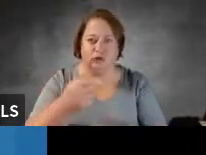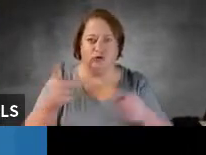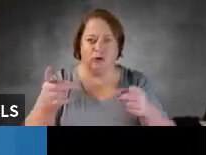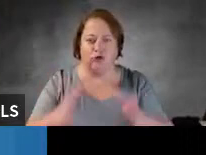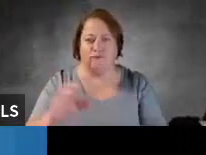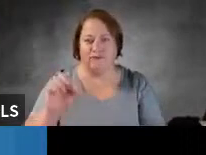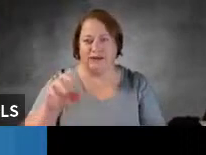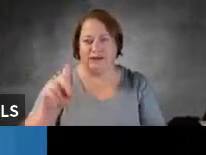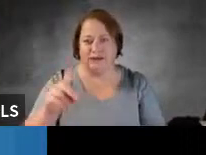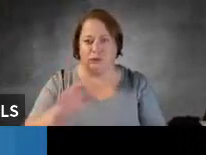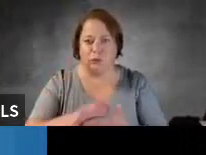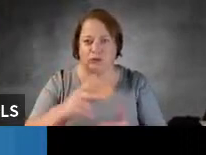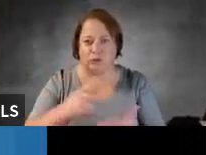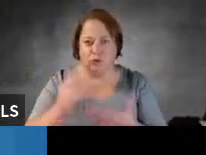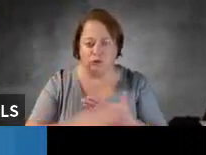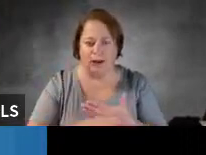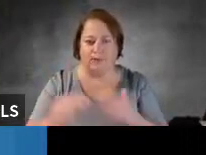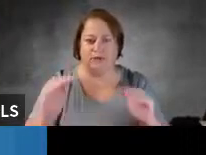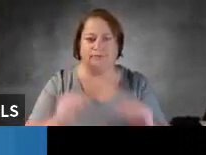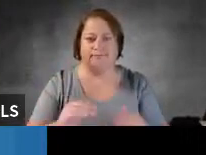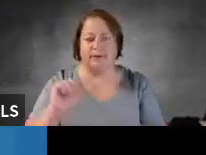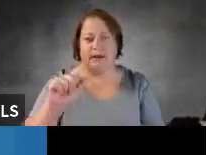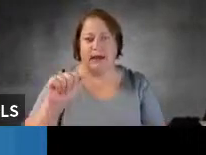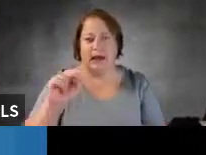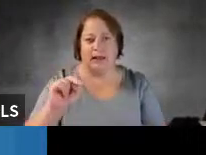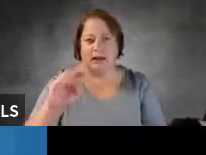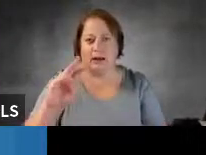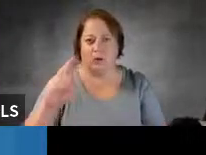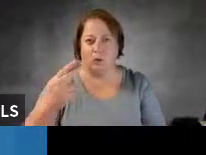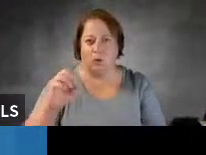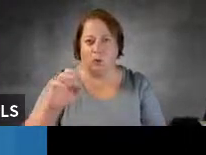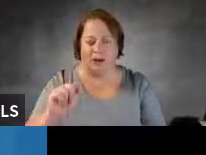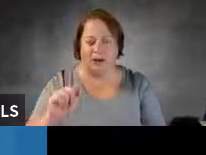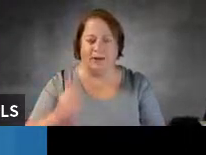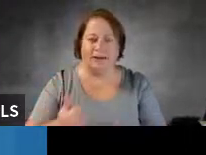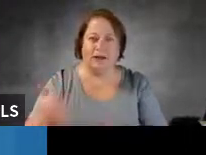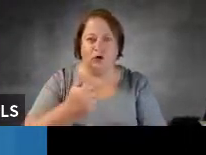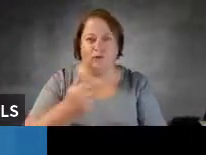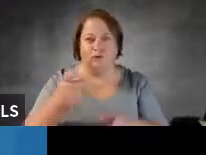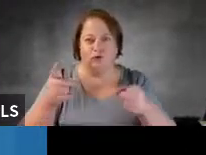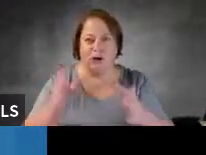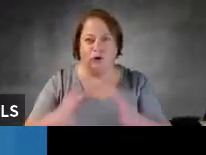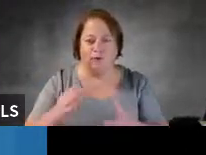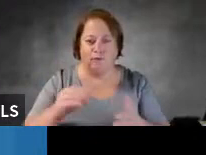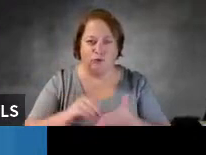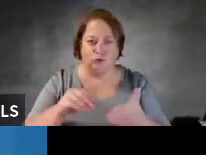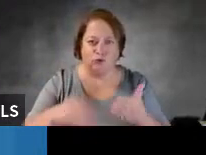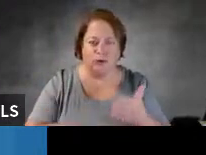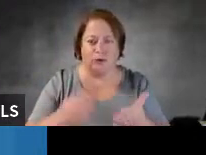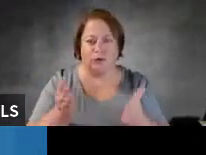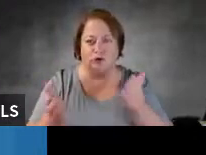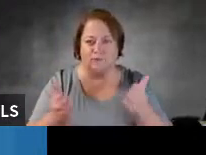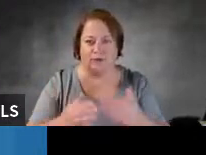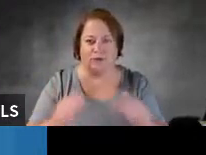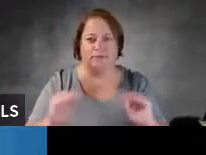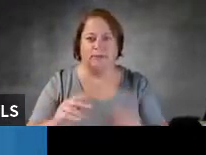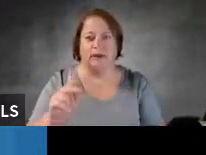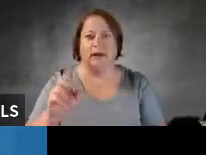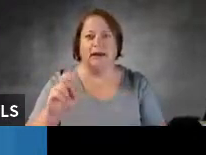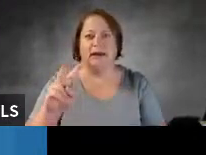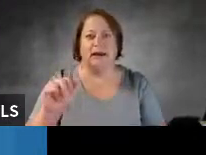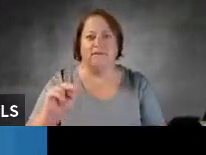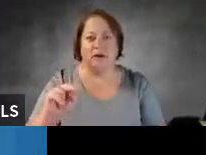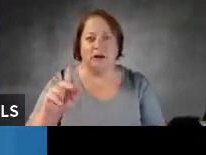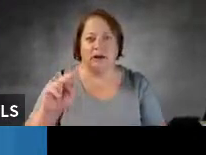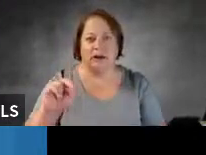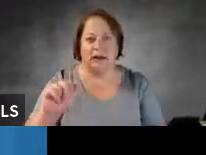Programs. Alan Wheat is our Executive Director of Student Services. Kevin Andert is our Executive